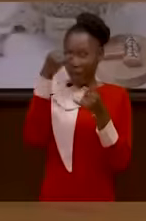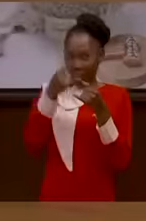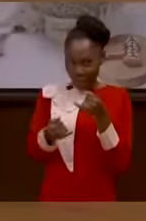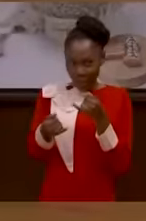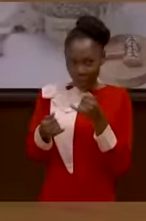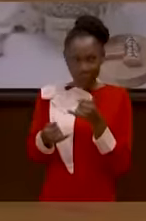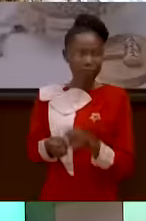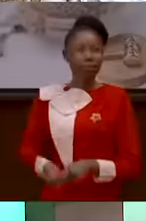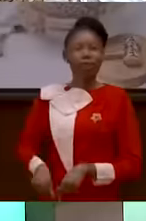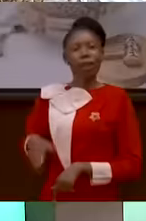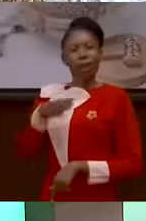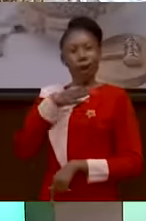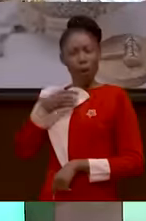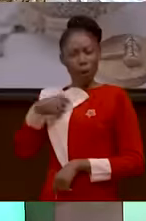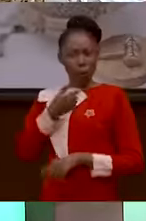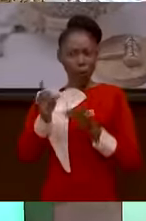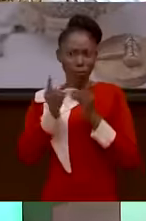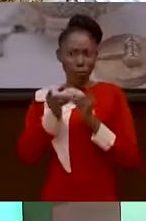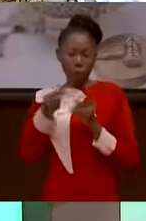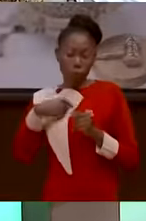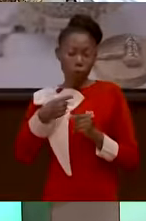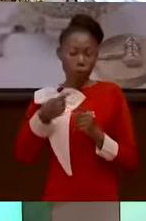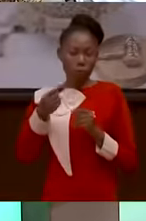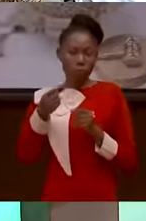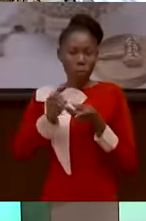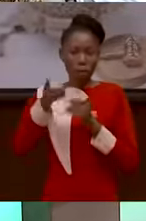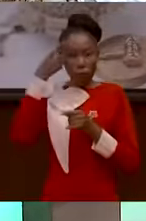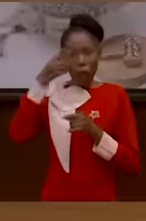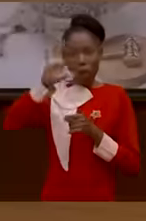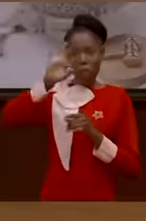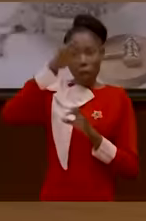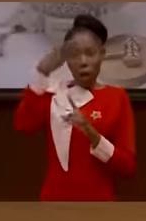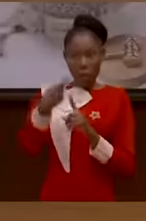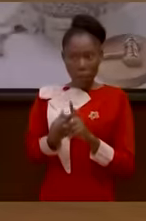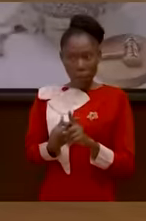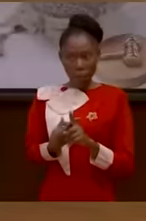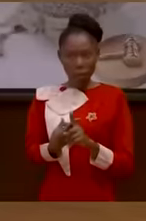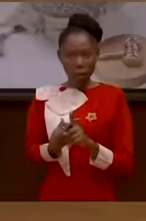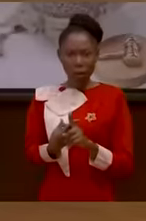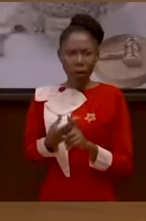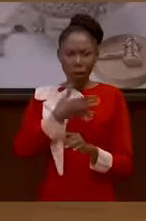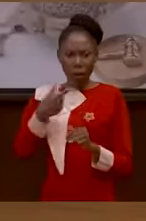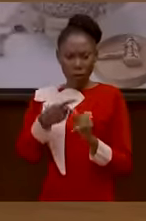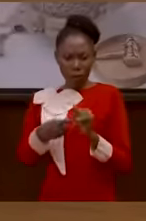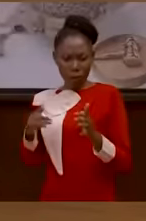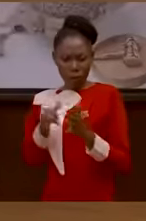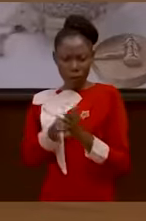2022. So we dated for 9 months, the time of 9 months. So from